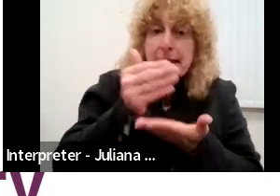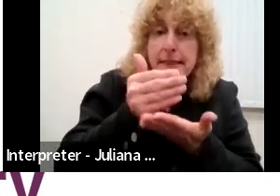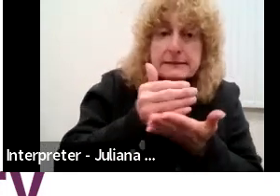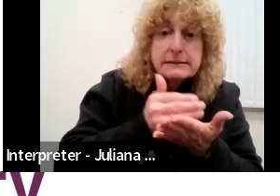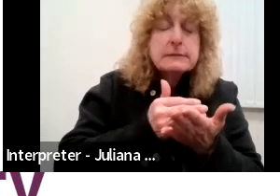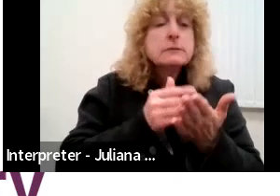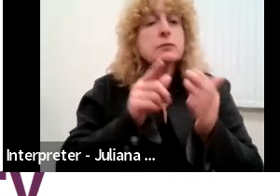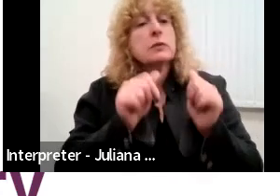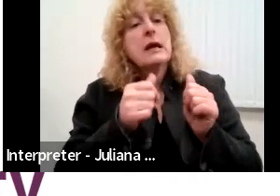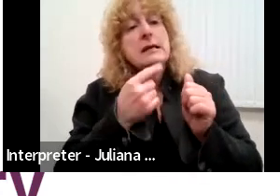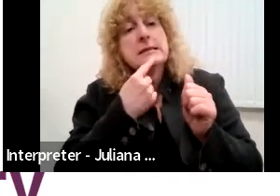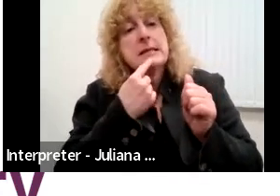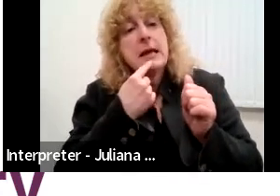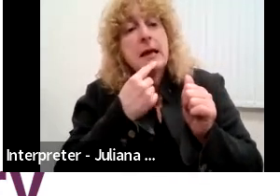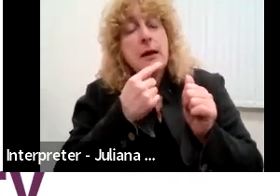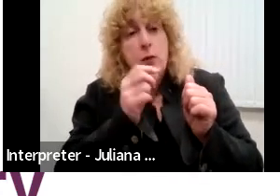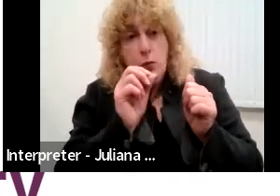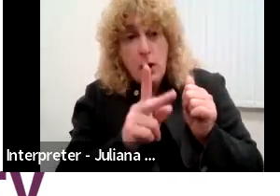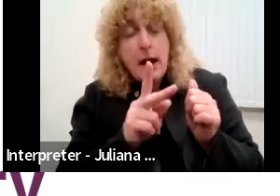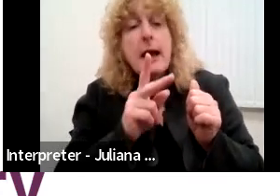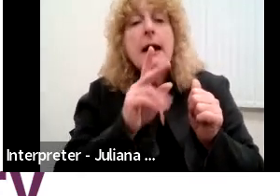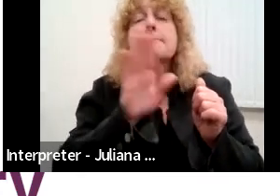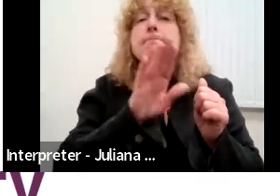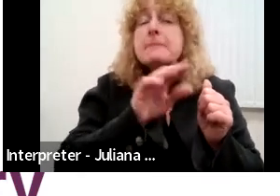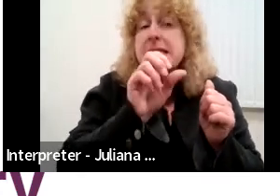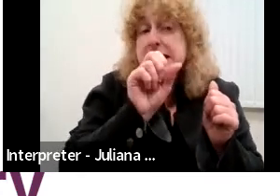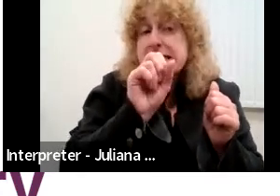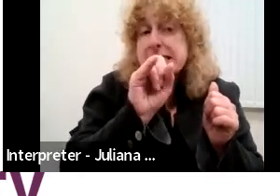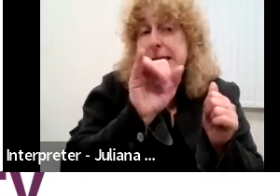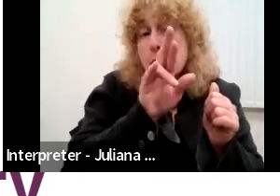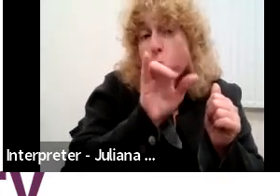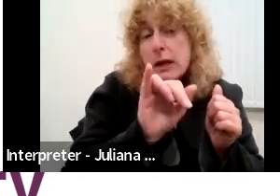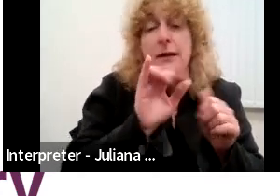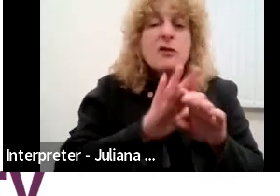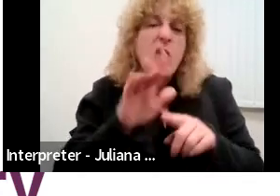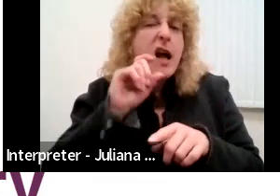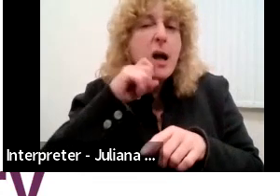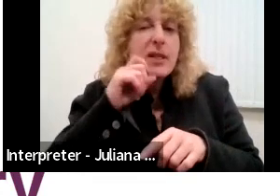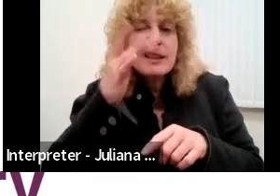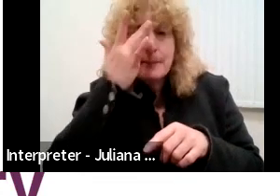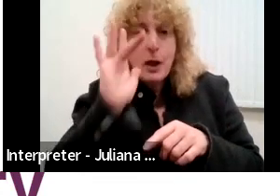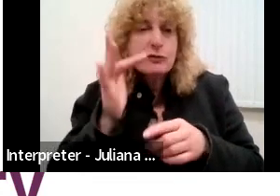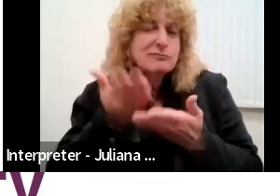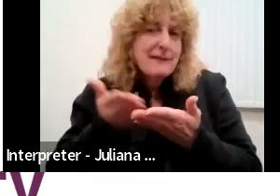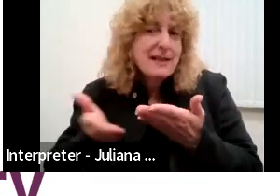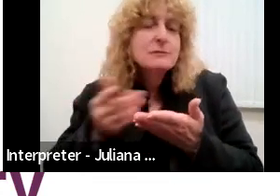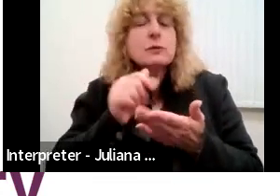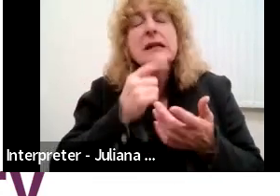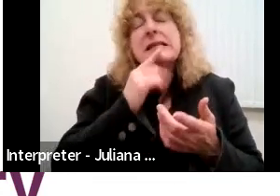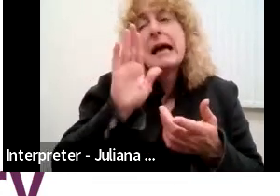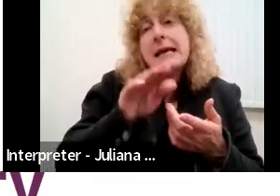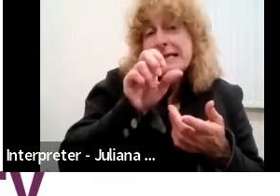You can say, hey, Siri. So on your Apple smart devices, you can say,